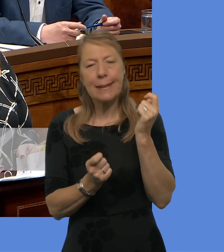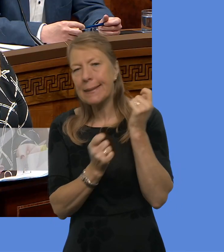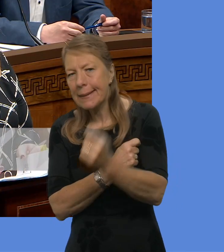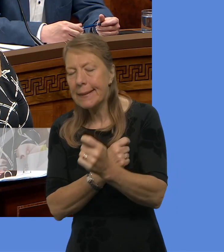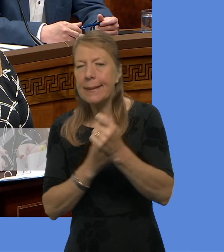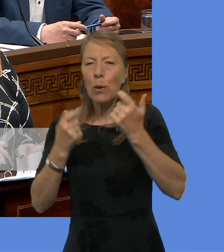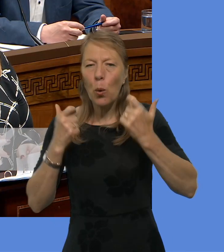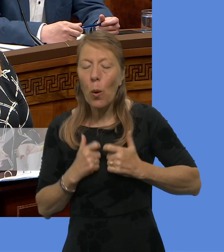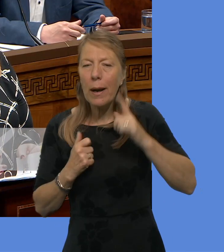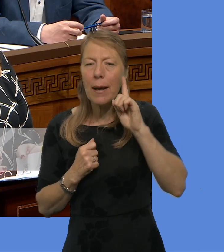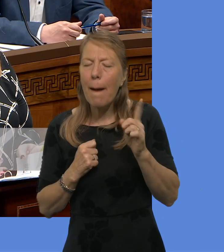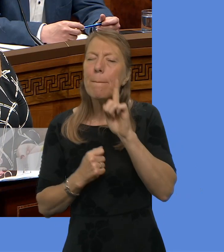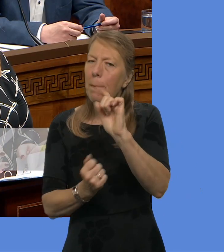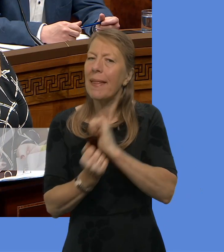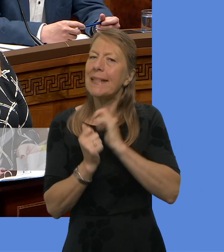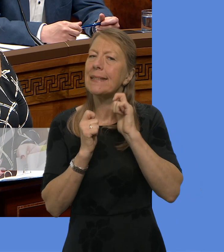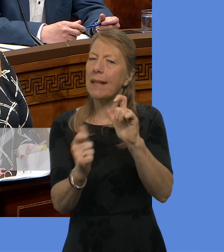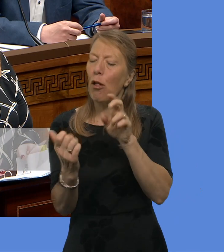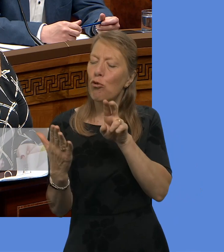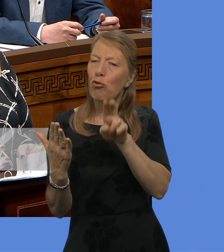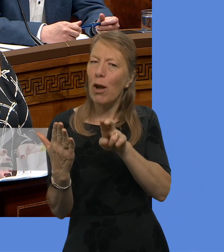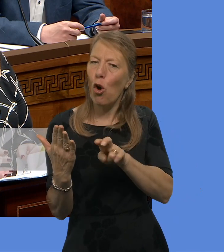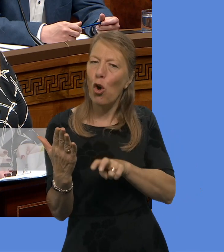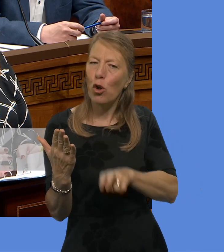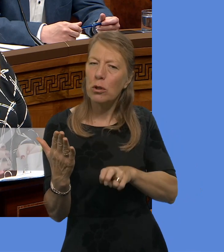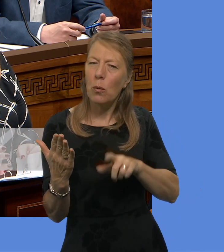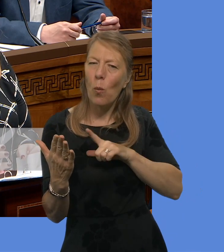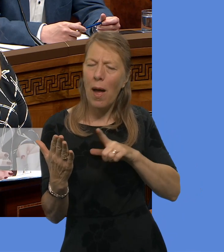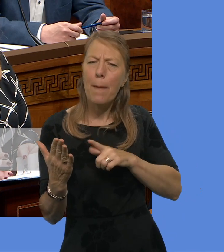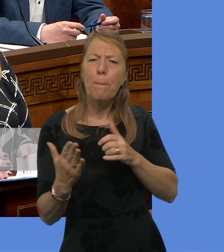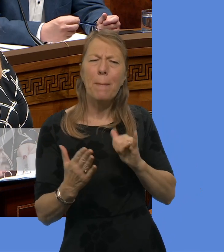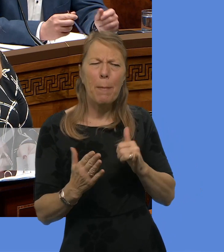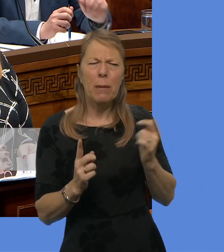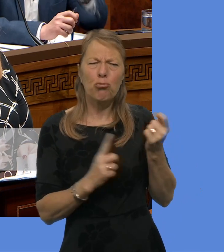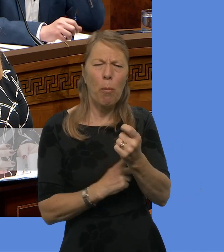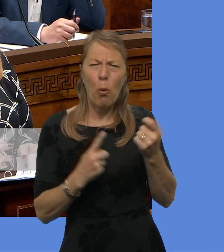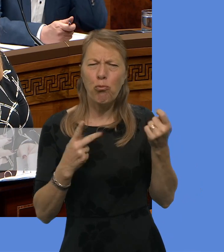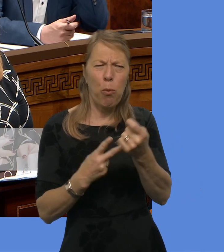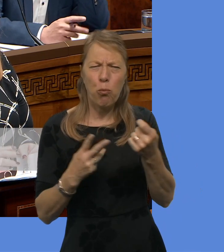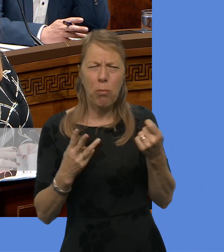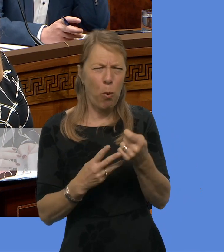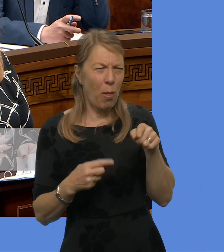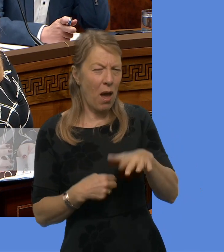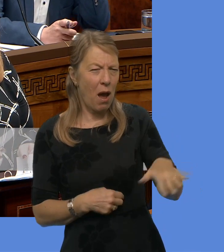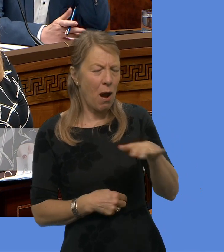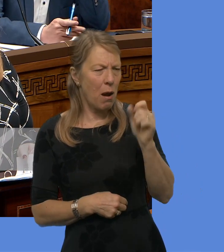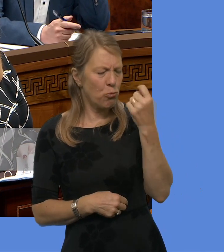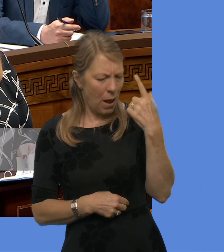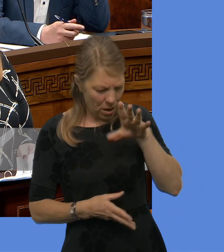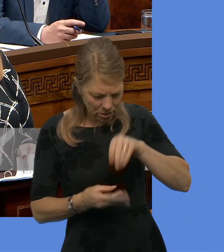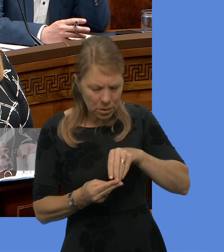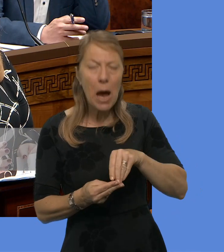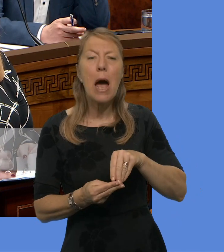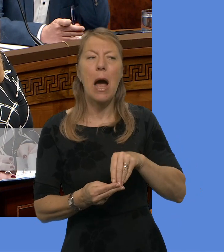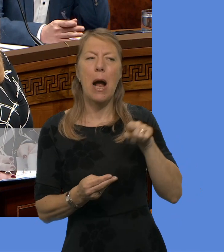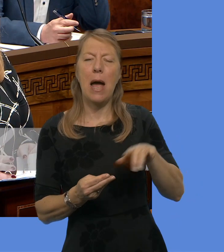hate incidents, and they are then able to try and engage with communities to reduce that. Because let's be clear, whether something is criminal or just plain wrong,